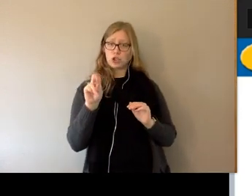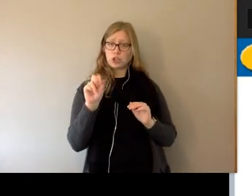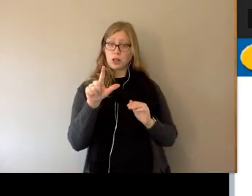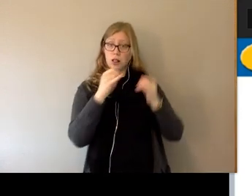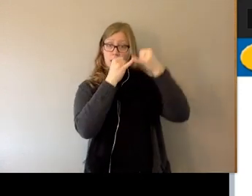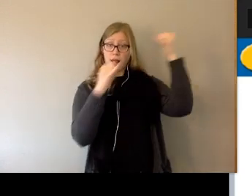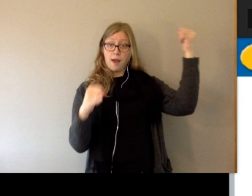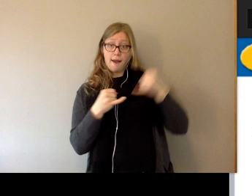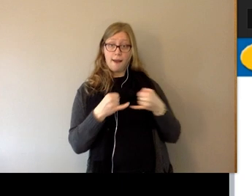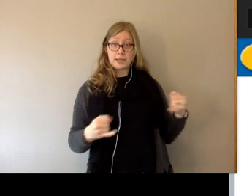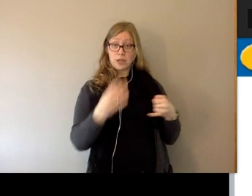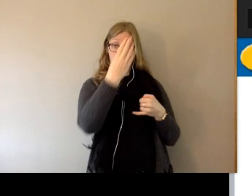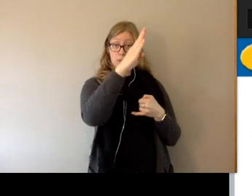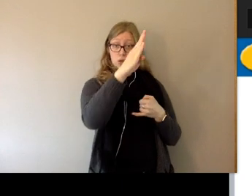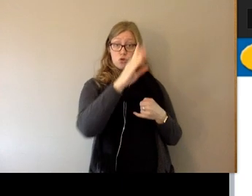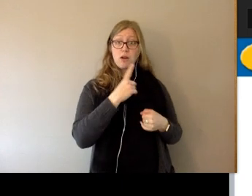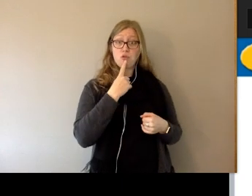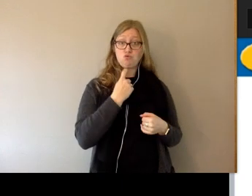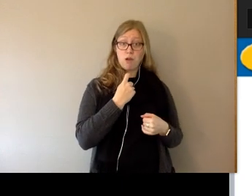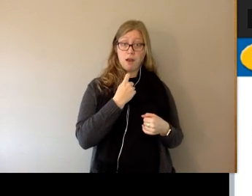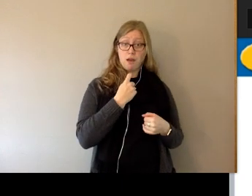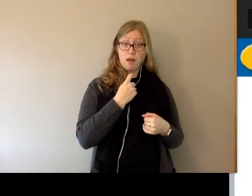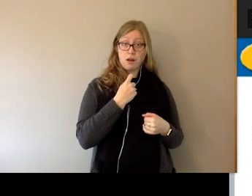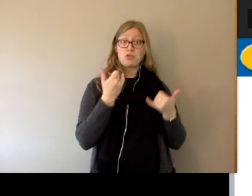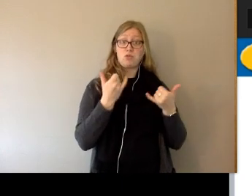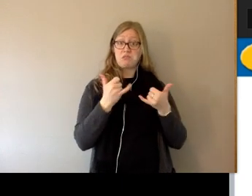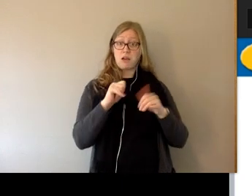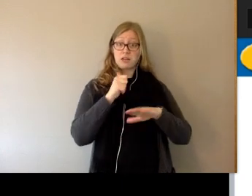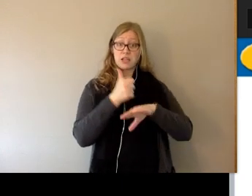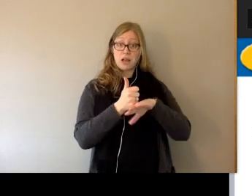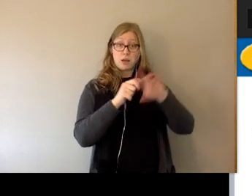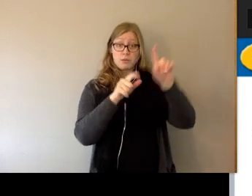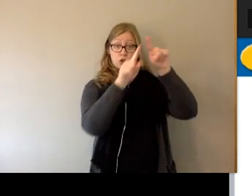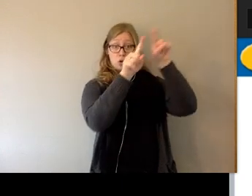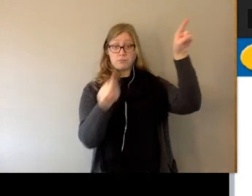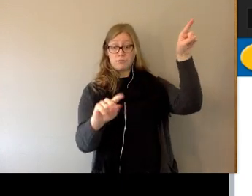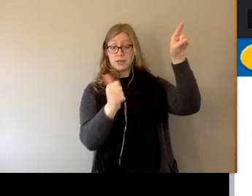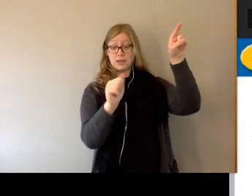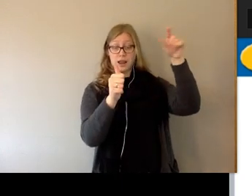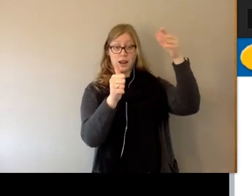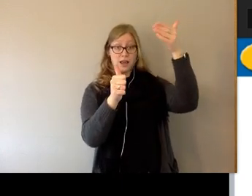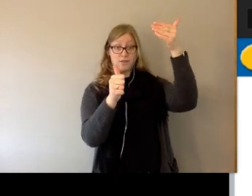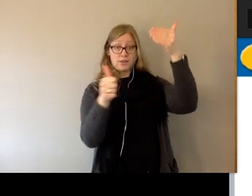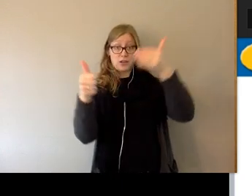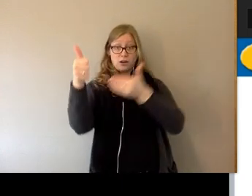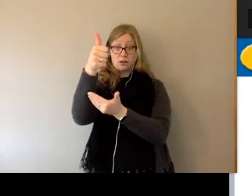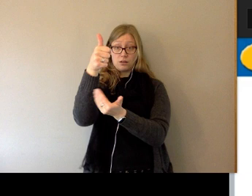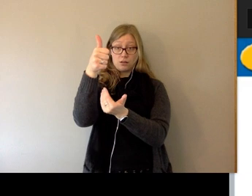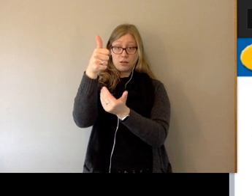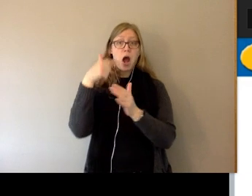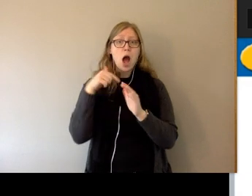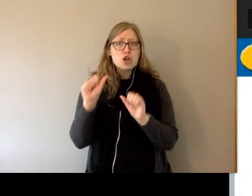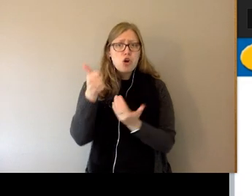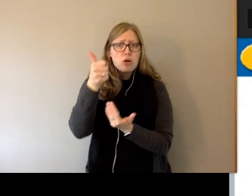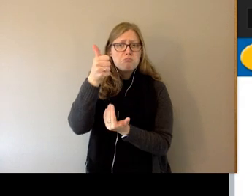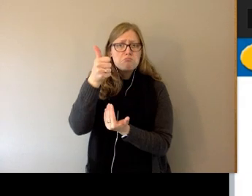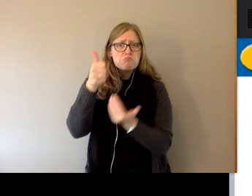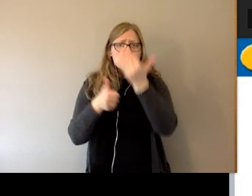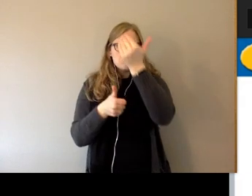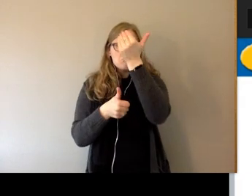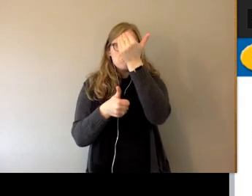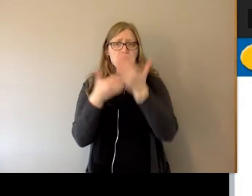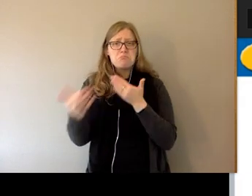ratio, it's going to be 10 over 15. Could have did 15 over 10, but I didn't. And I don't know if these are equal, so I'm going to